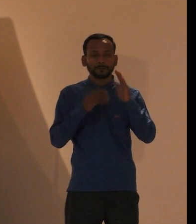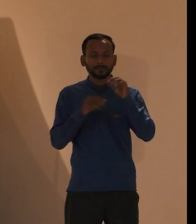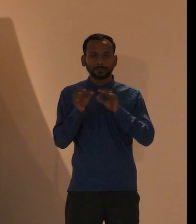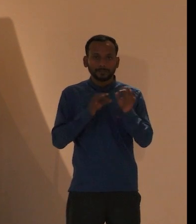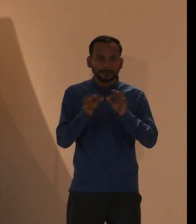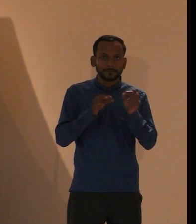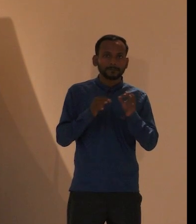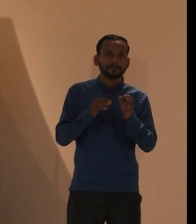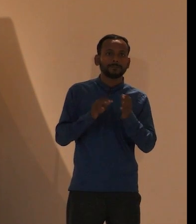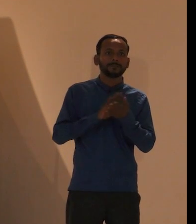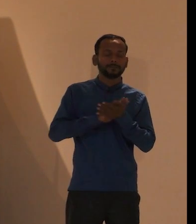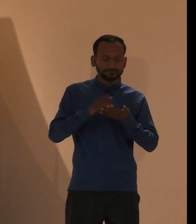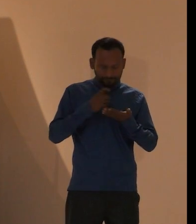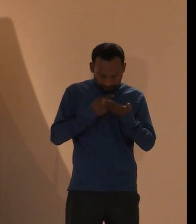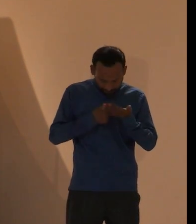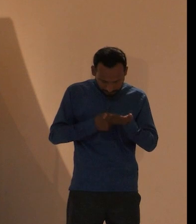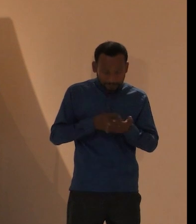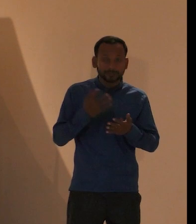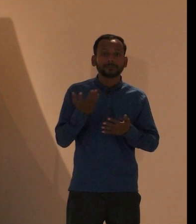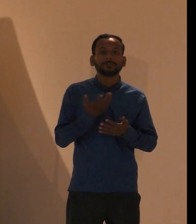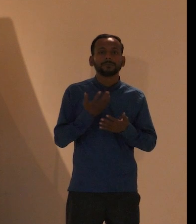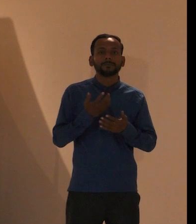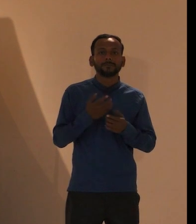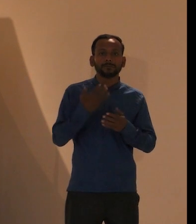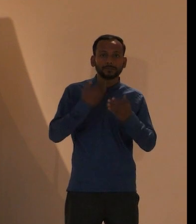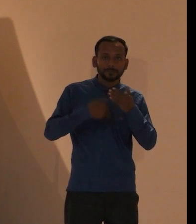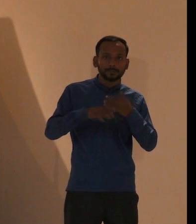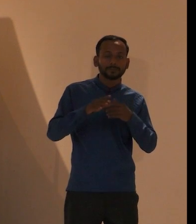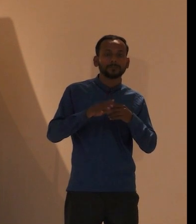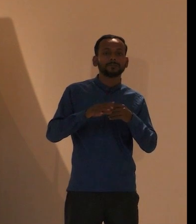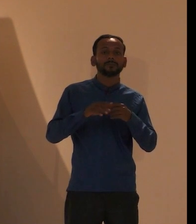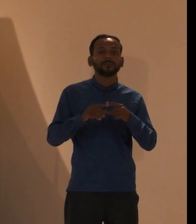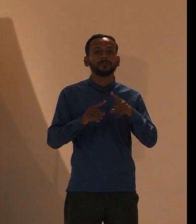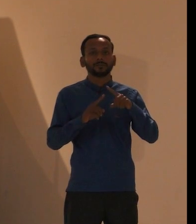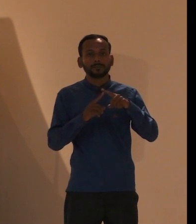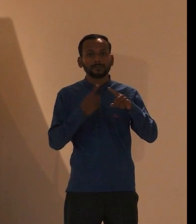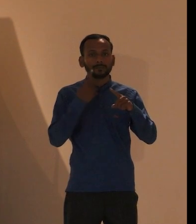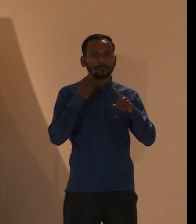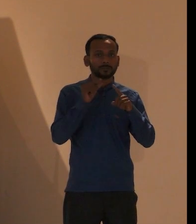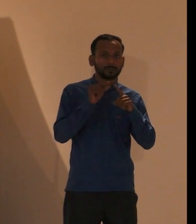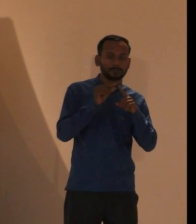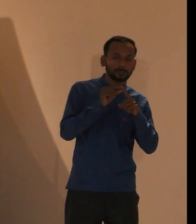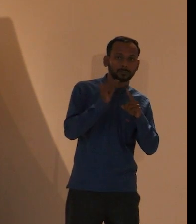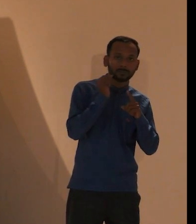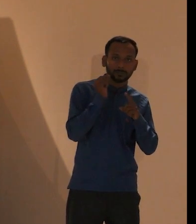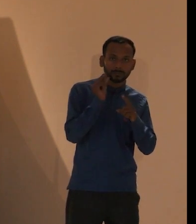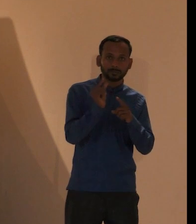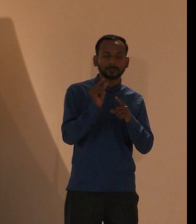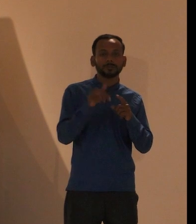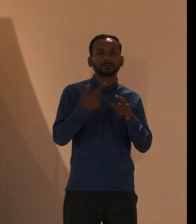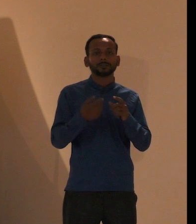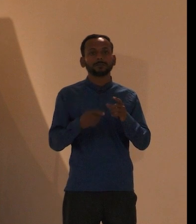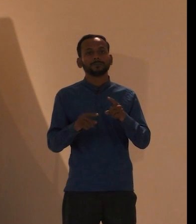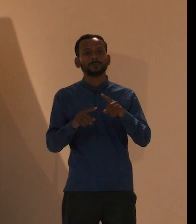as honorable adversaries, led by Tipu Sultan and Lakshmi Bai and Maharaja Ranjit Singh,